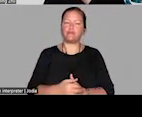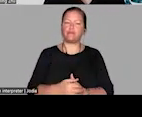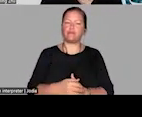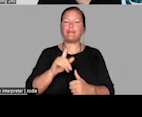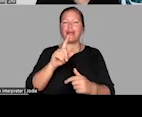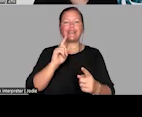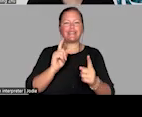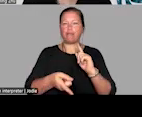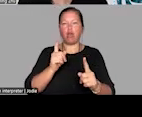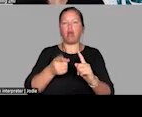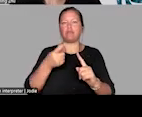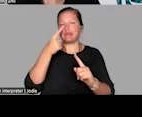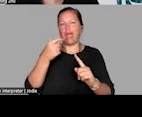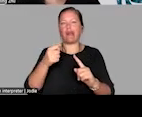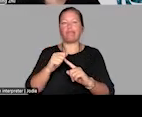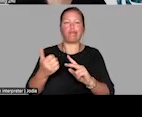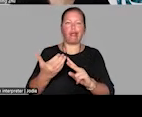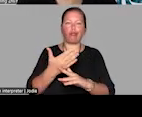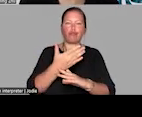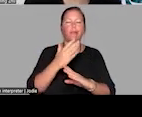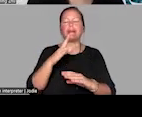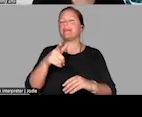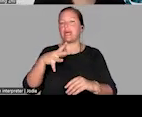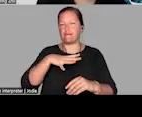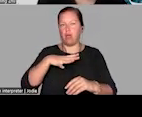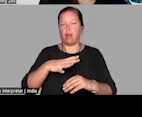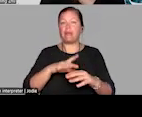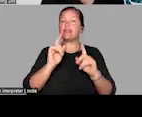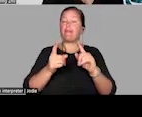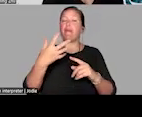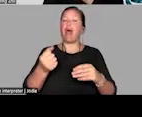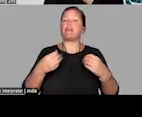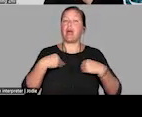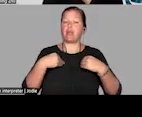skipping through, it's fine. But sometimes there are companies